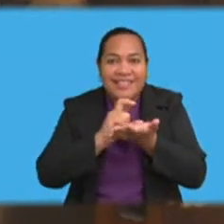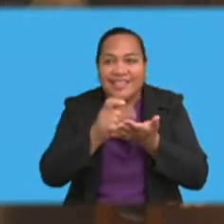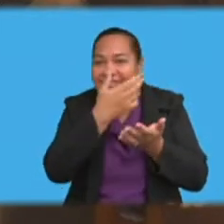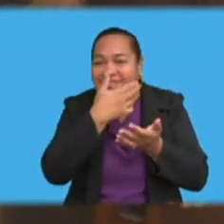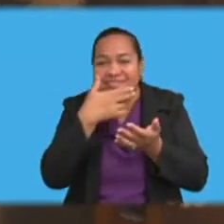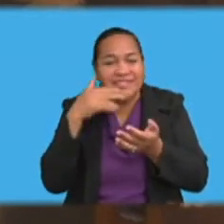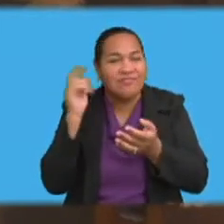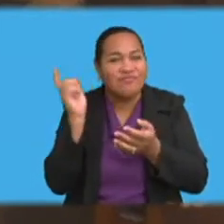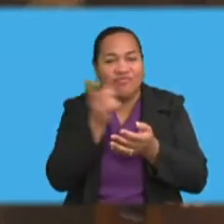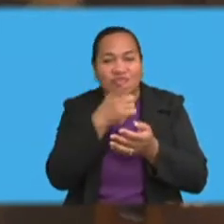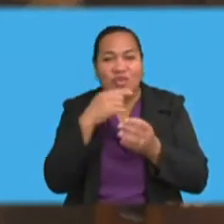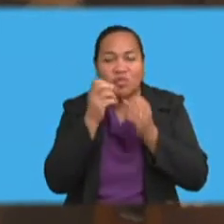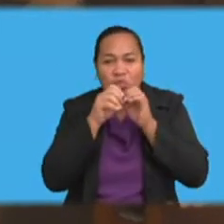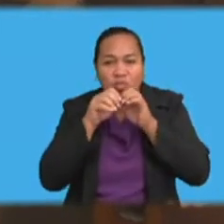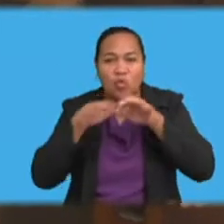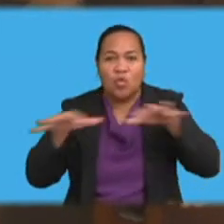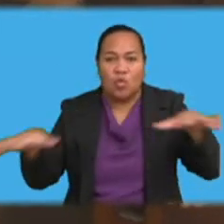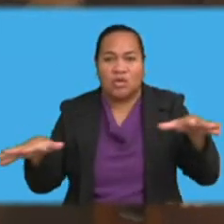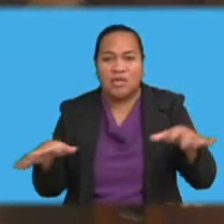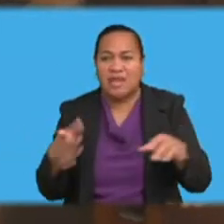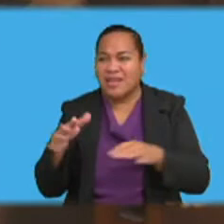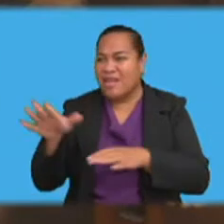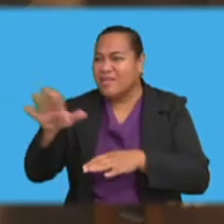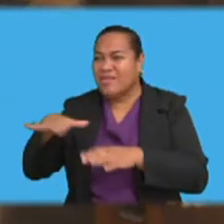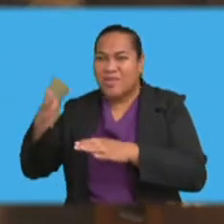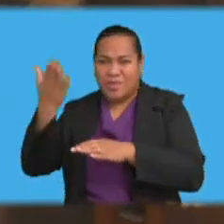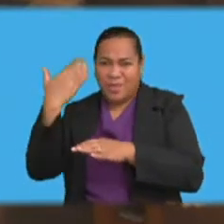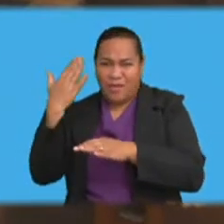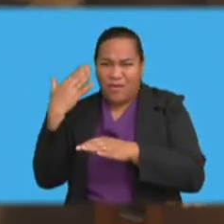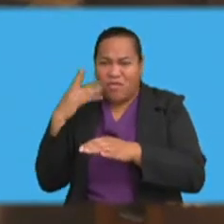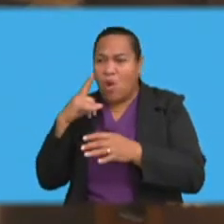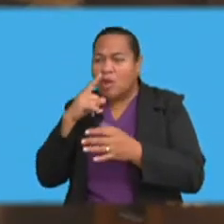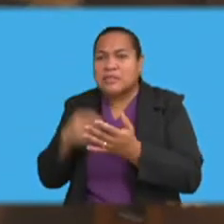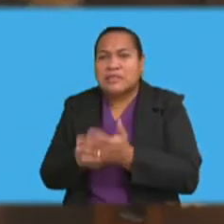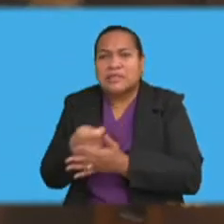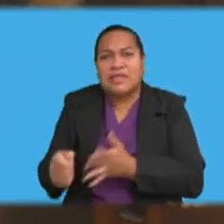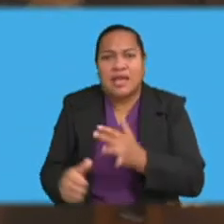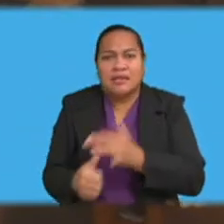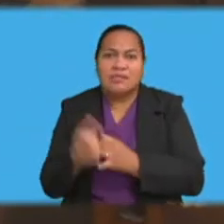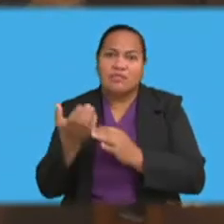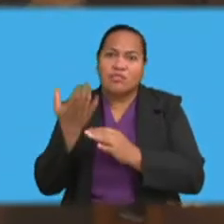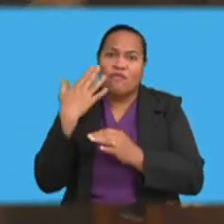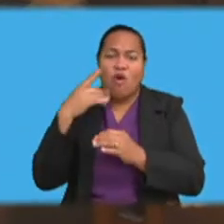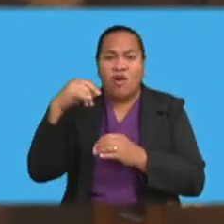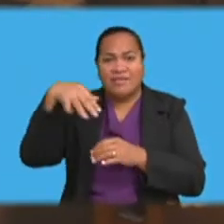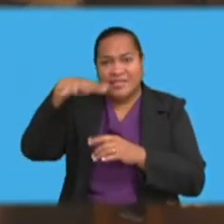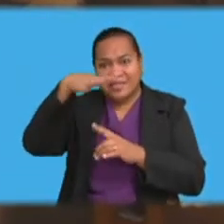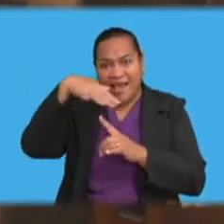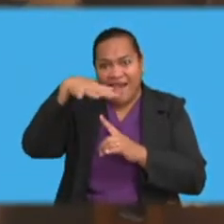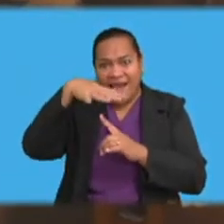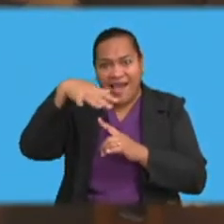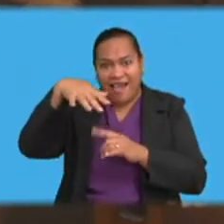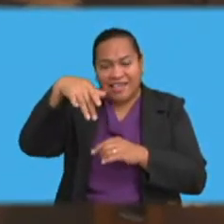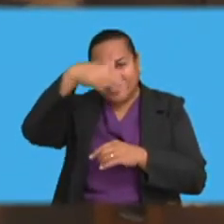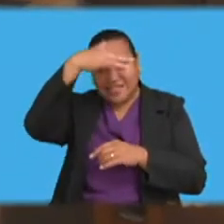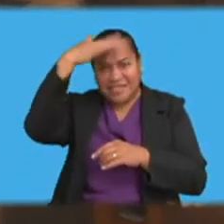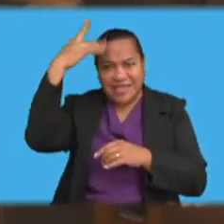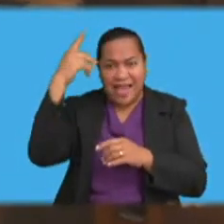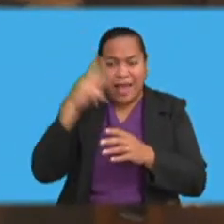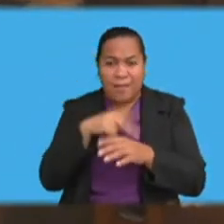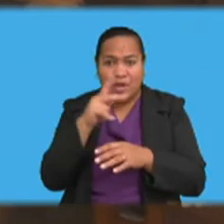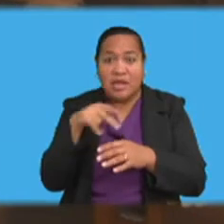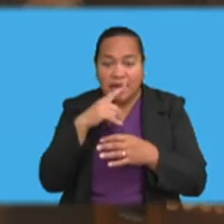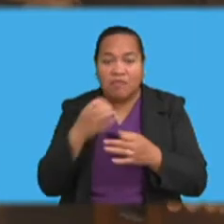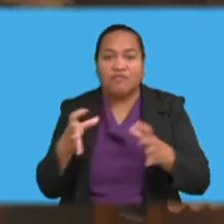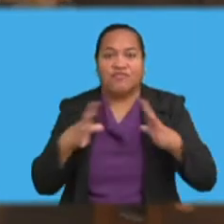television broadcast. Areas that previously only had access to paid television services to Sky Pacific could now access free-to-air